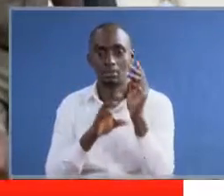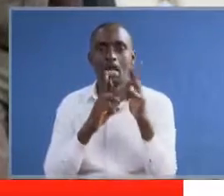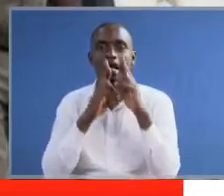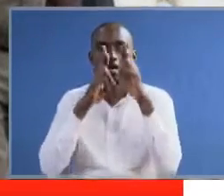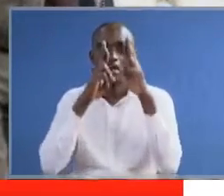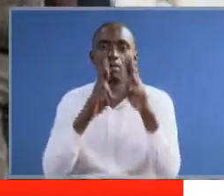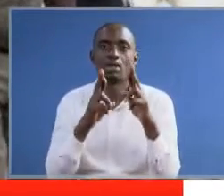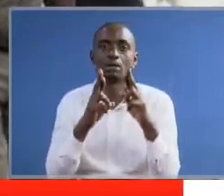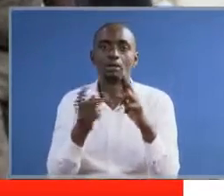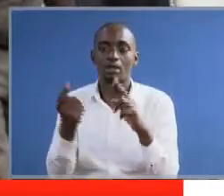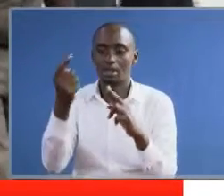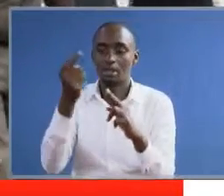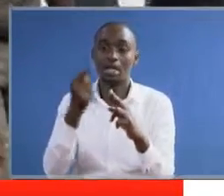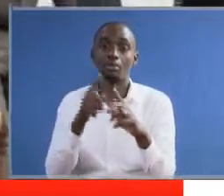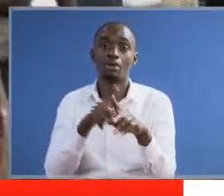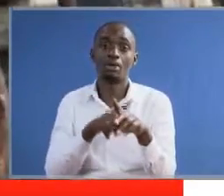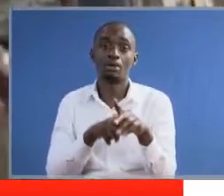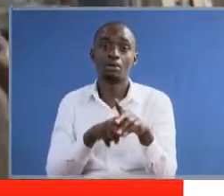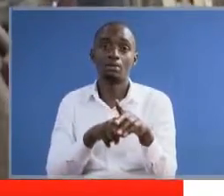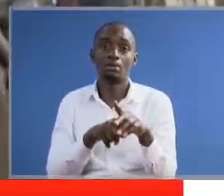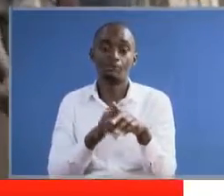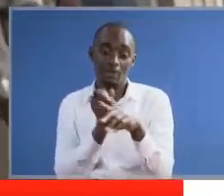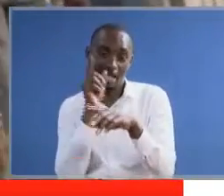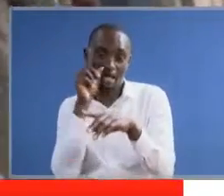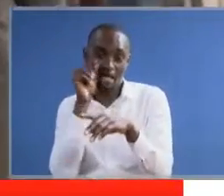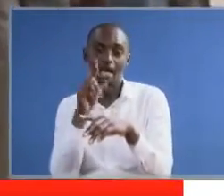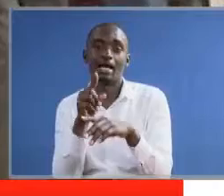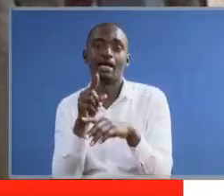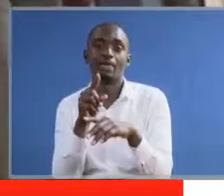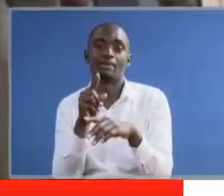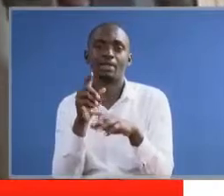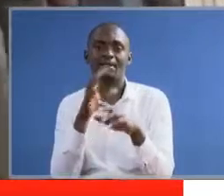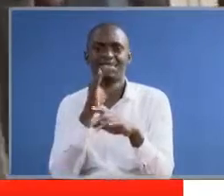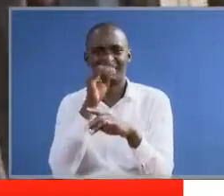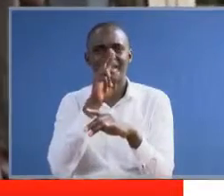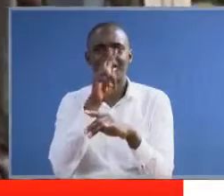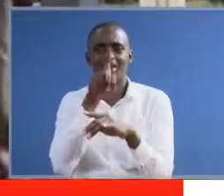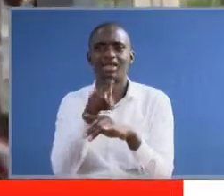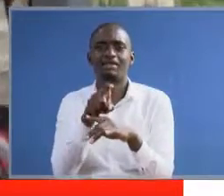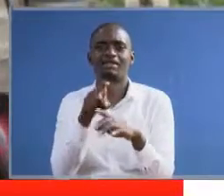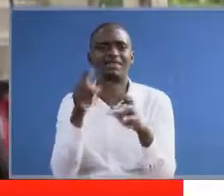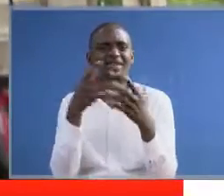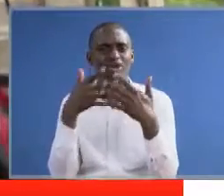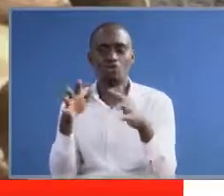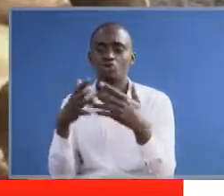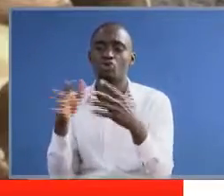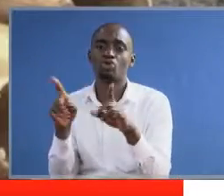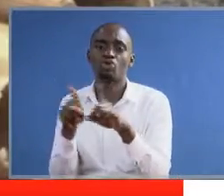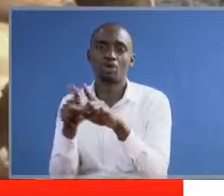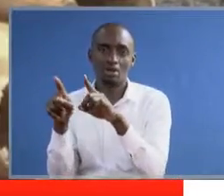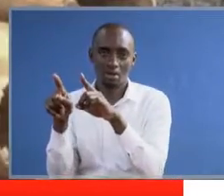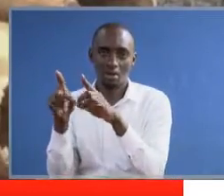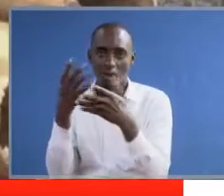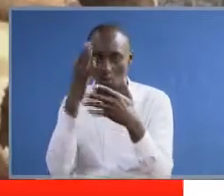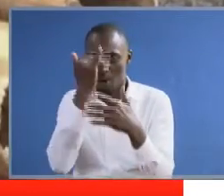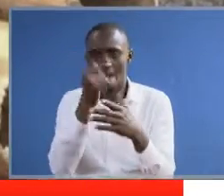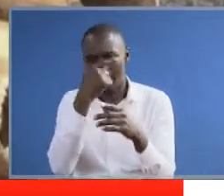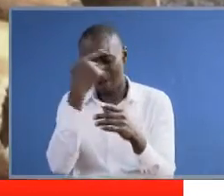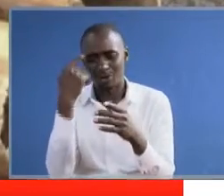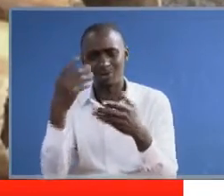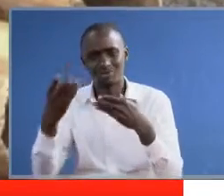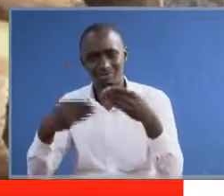came in the wake of an alarming decrease in the number of elephants and giraffes due to increased ivory trade.